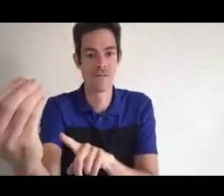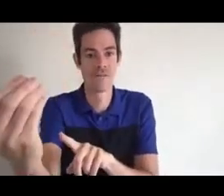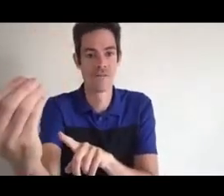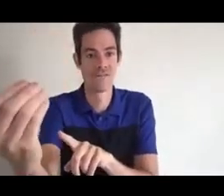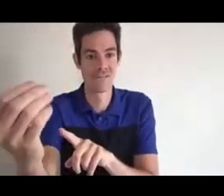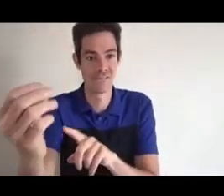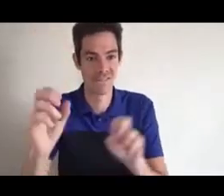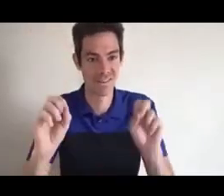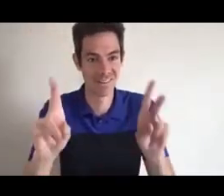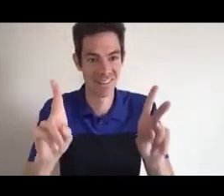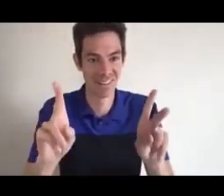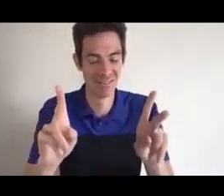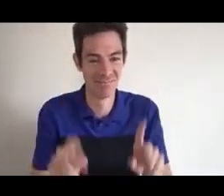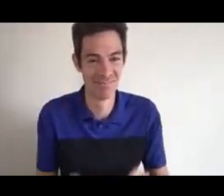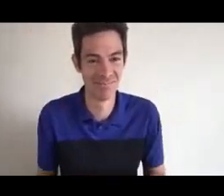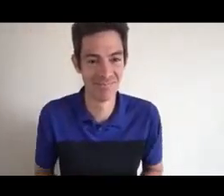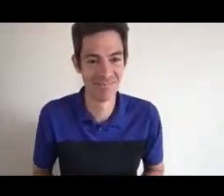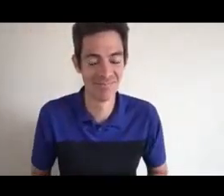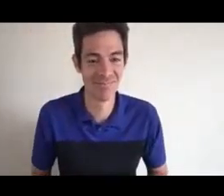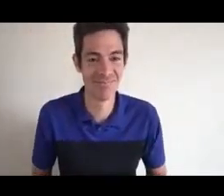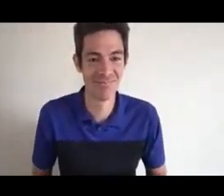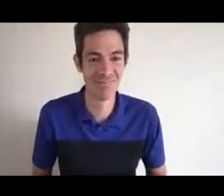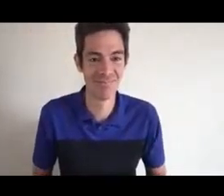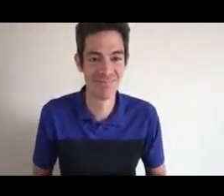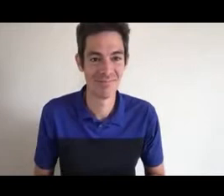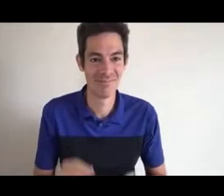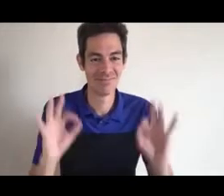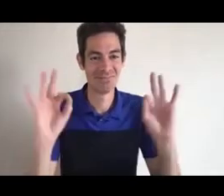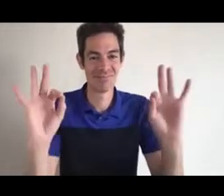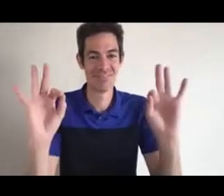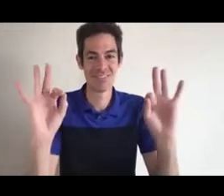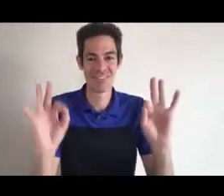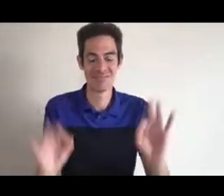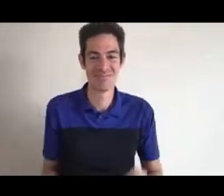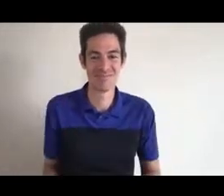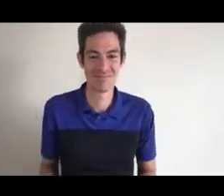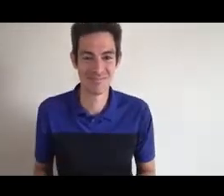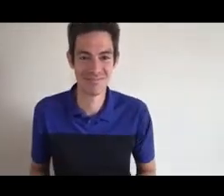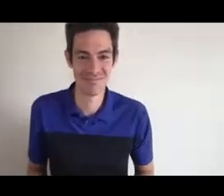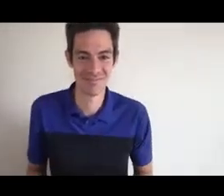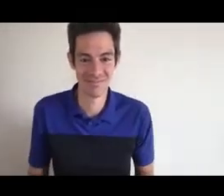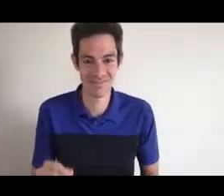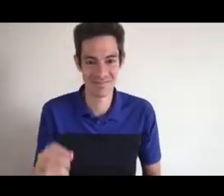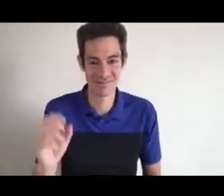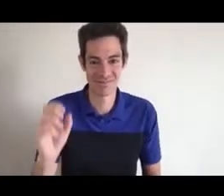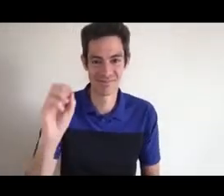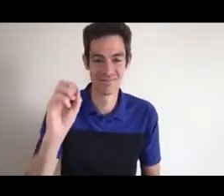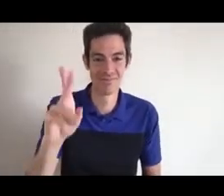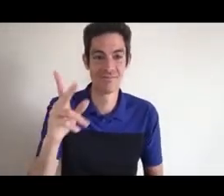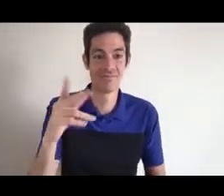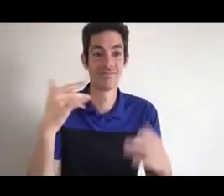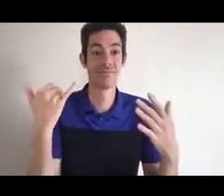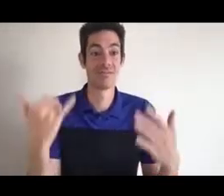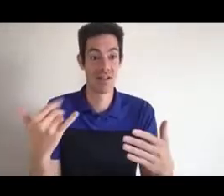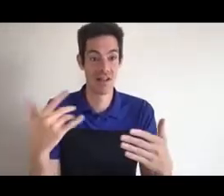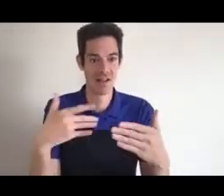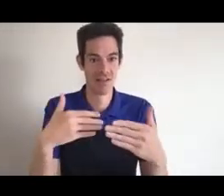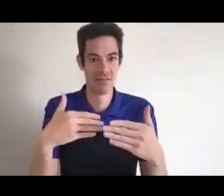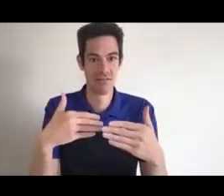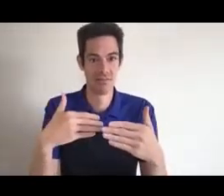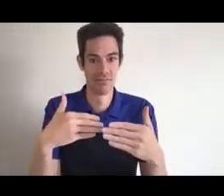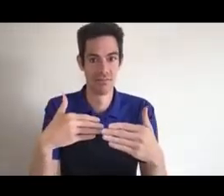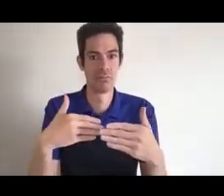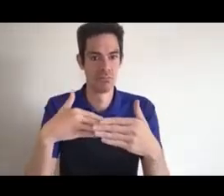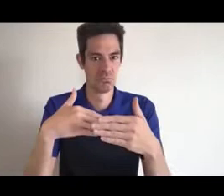Because if it's on there, I will still think you're there, but if you do the lower hand, it will take your hand raise off.